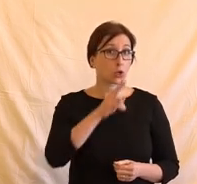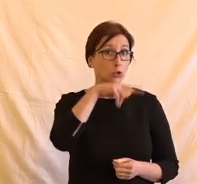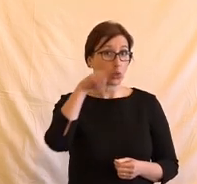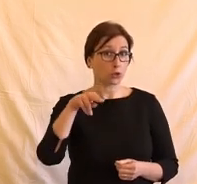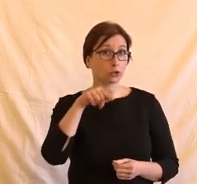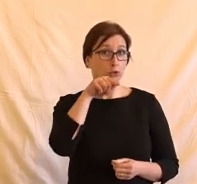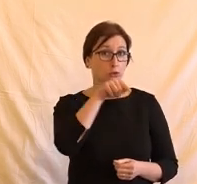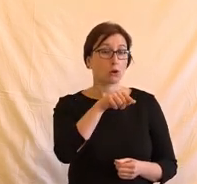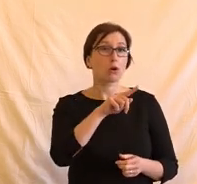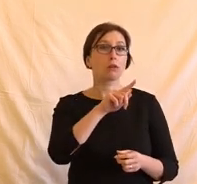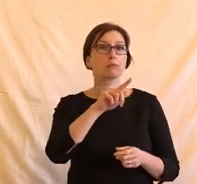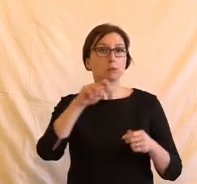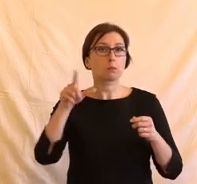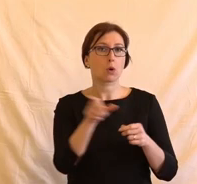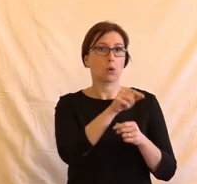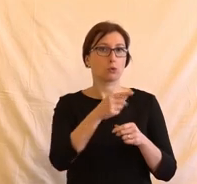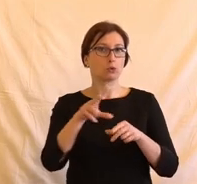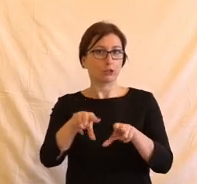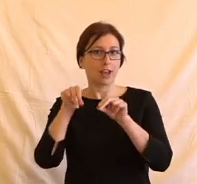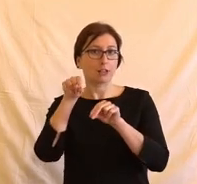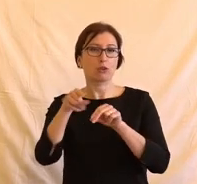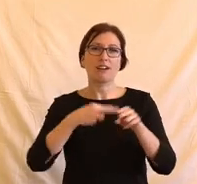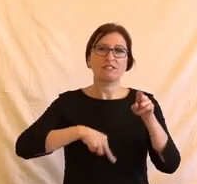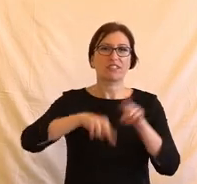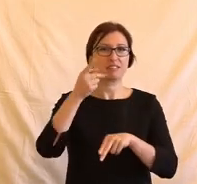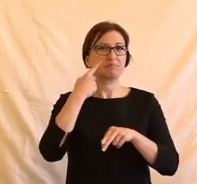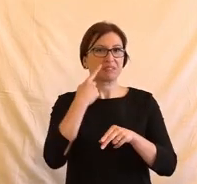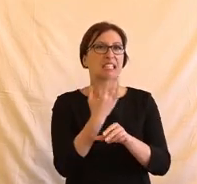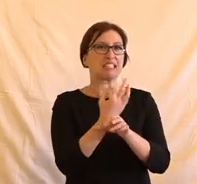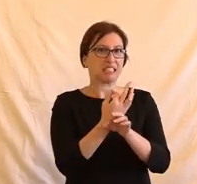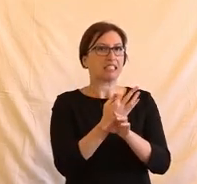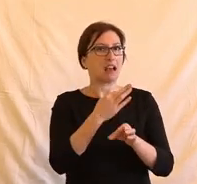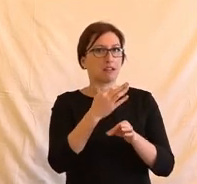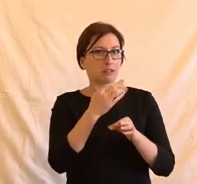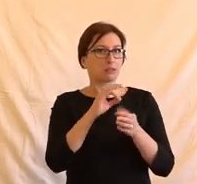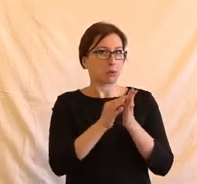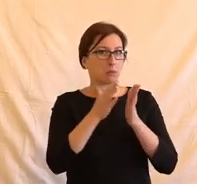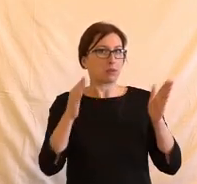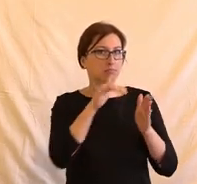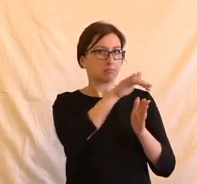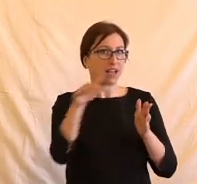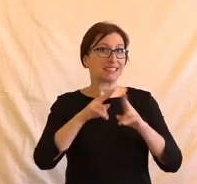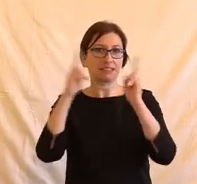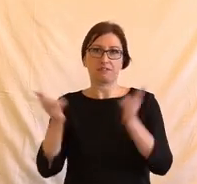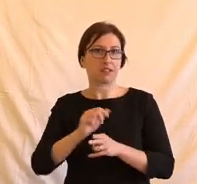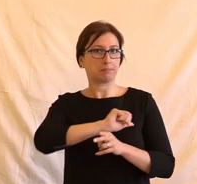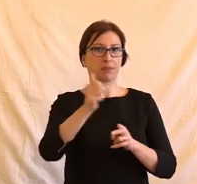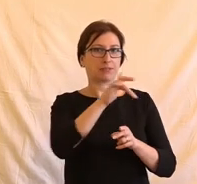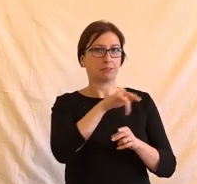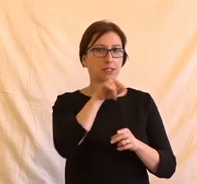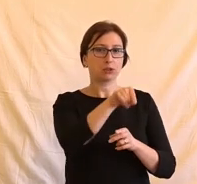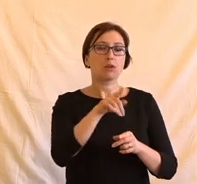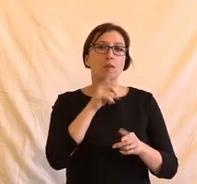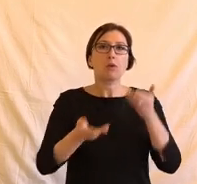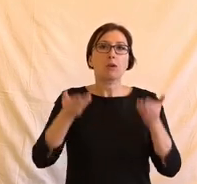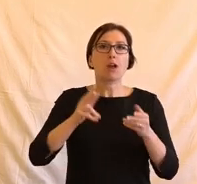Norsko spolu se Švédskem patří k nejvíce digitalizovaným společnostem světa. Dají se s ním srovnat